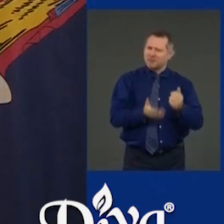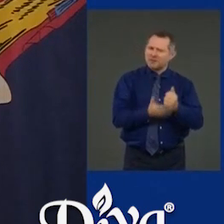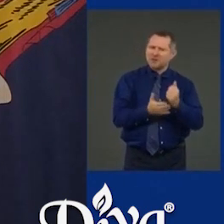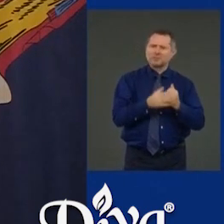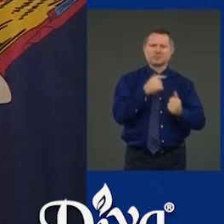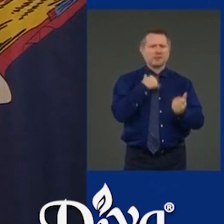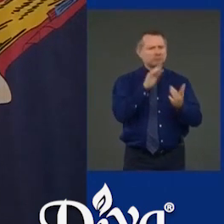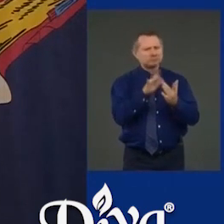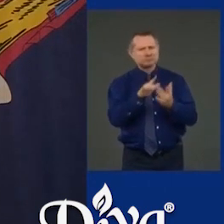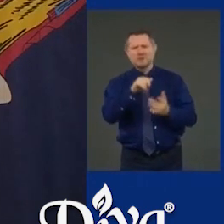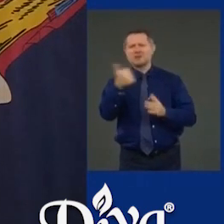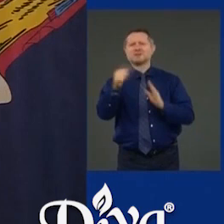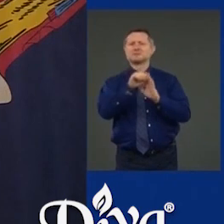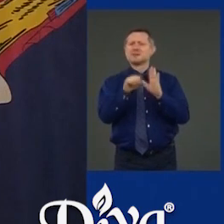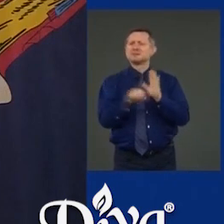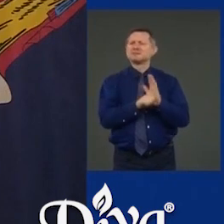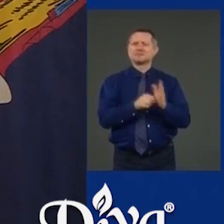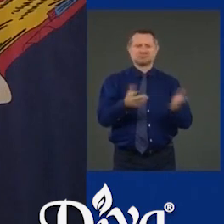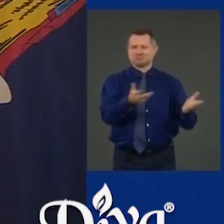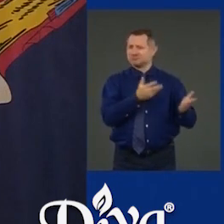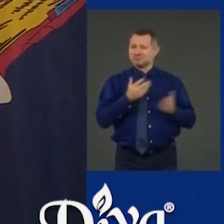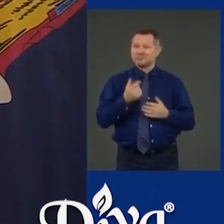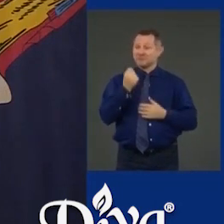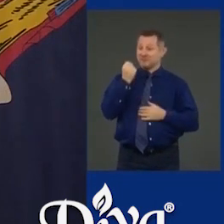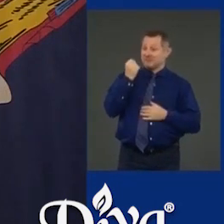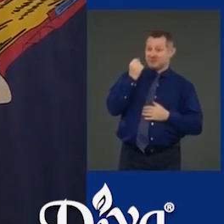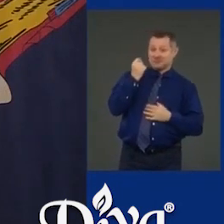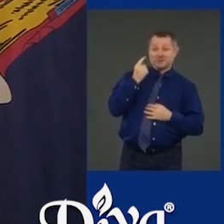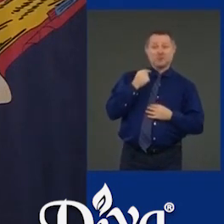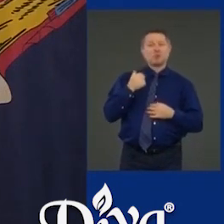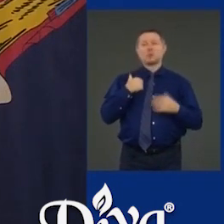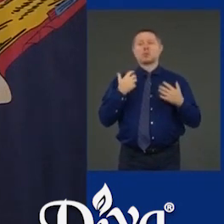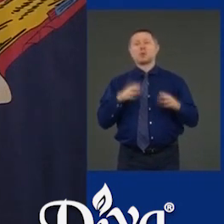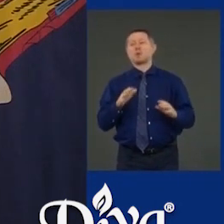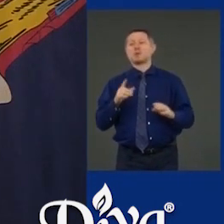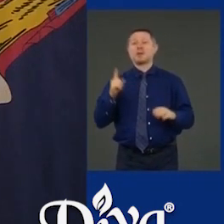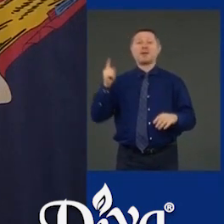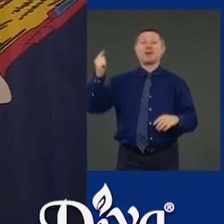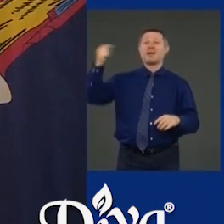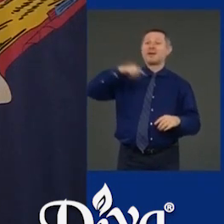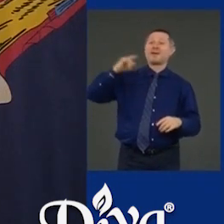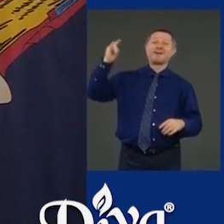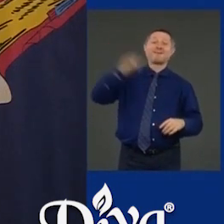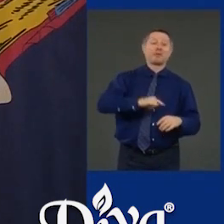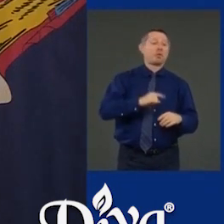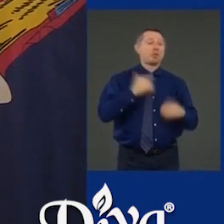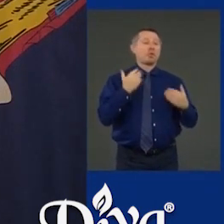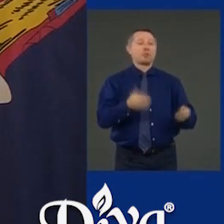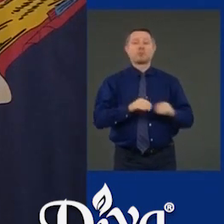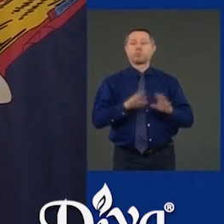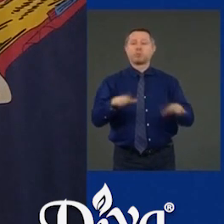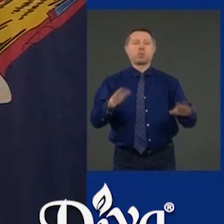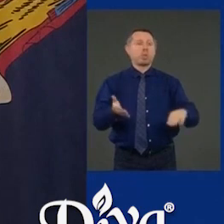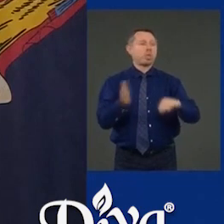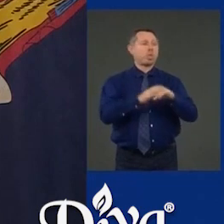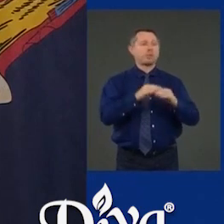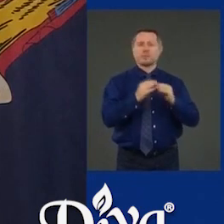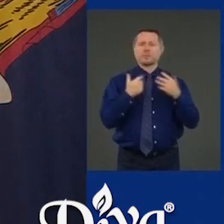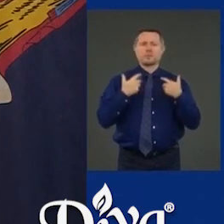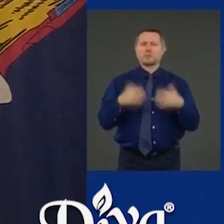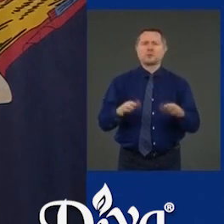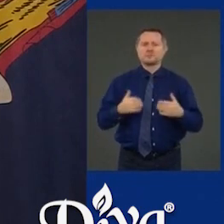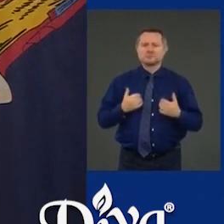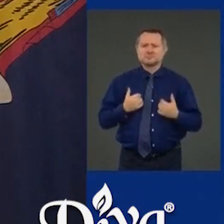across the nation. But we don't want to see the infection rate increase here after what we've gone through,